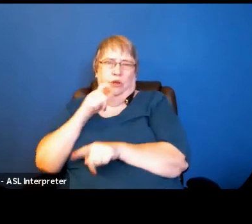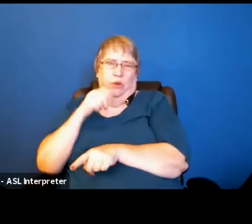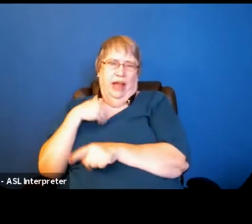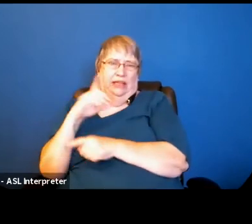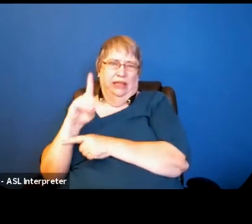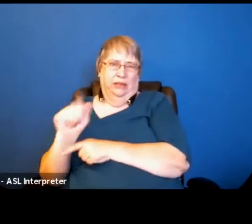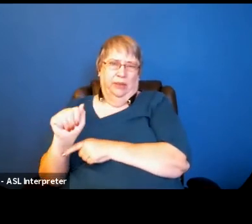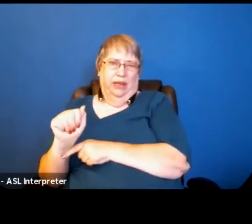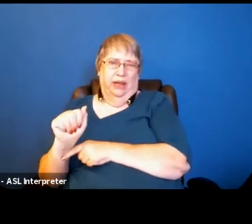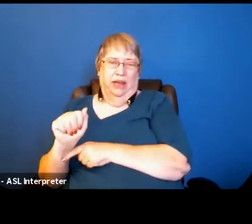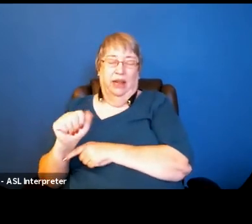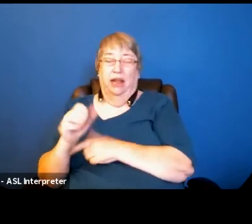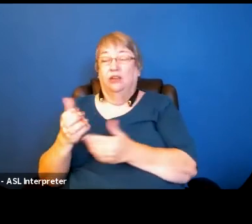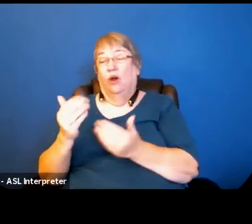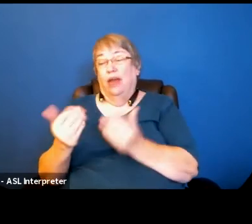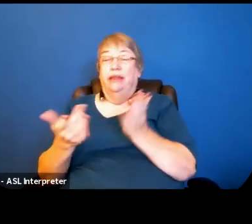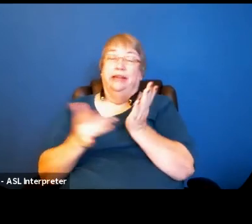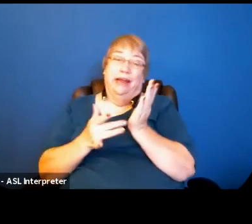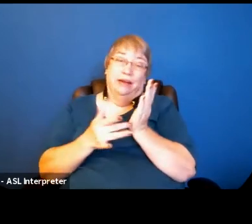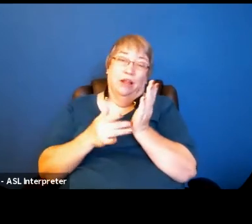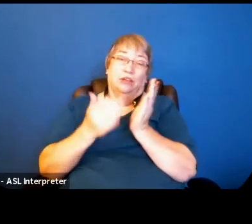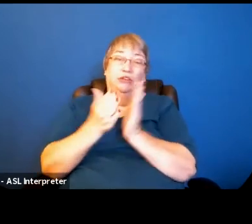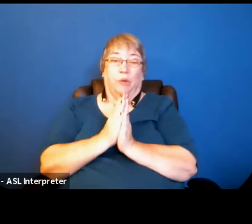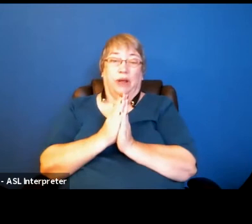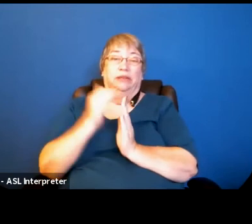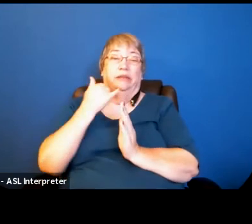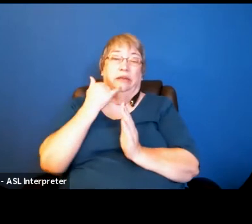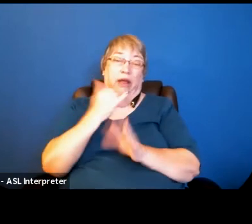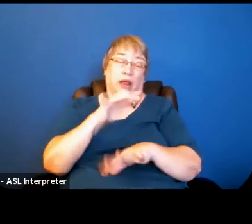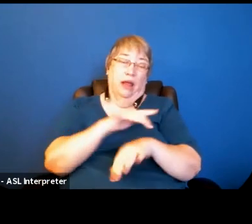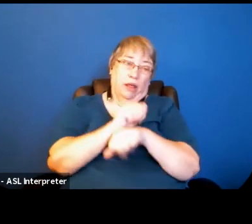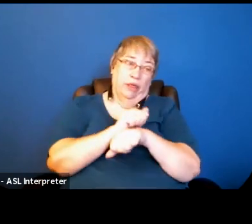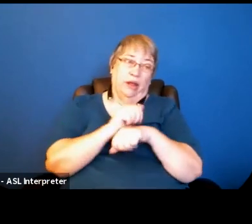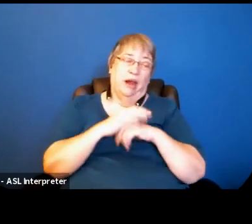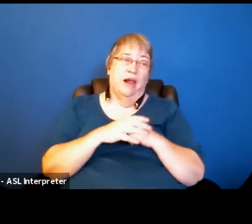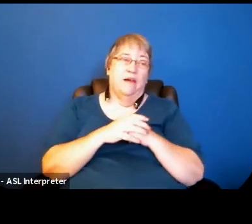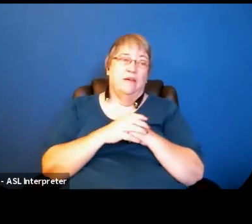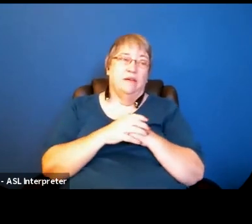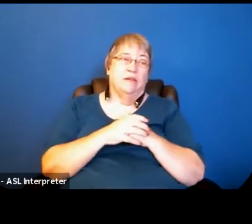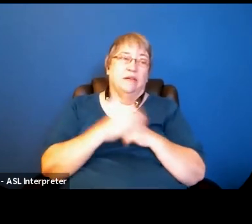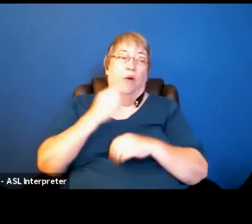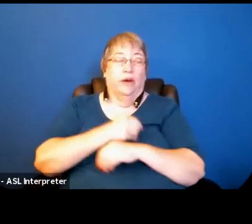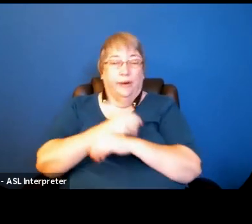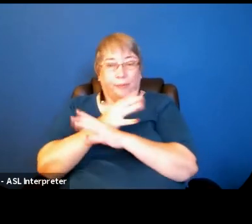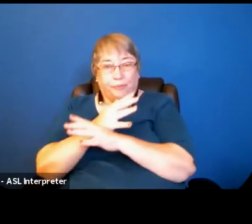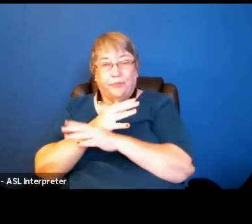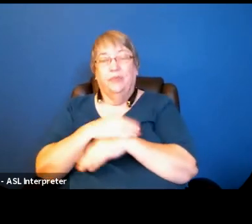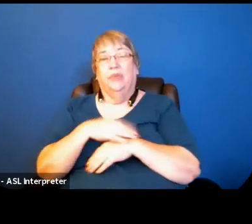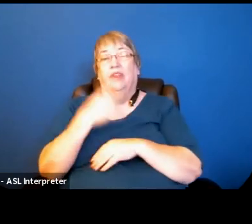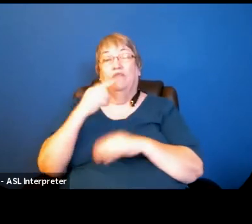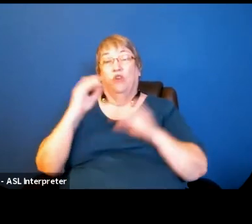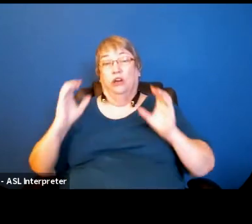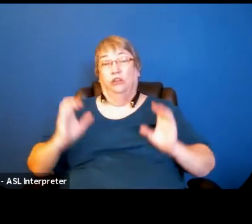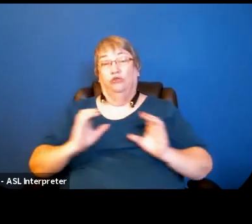so then the technology request, we also have the telehealth request for virtual telehealth crisis